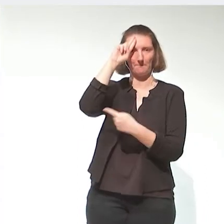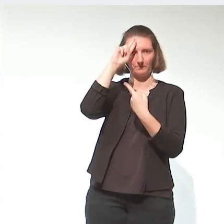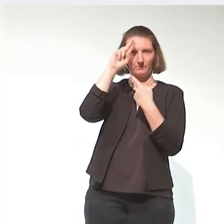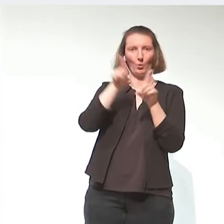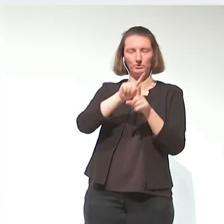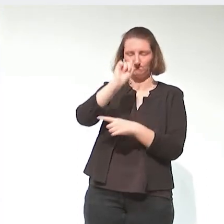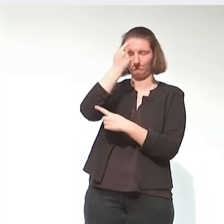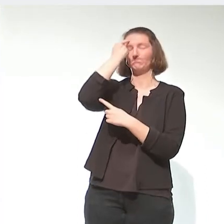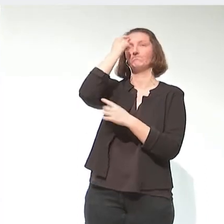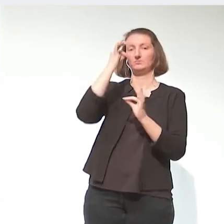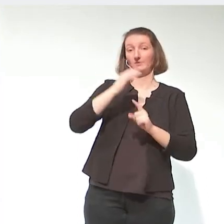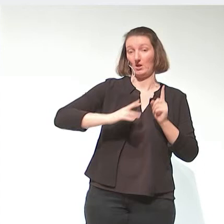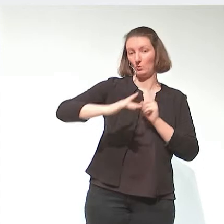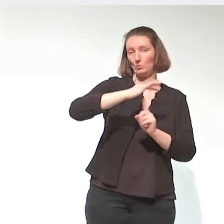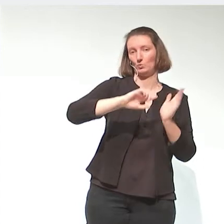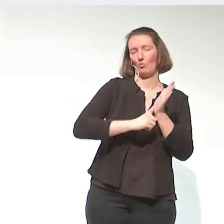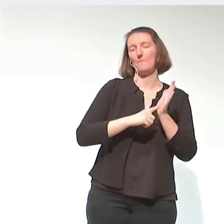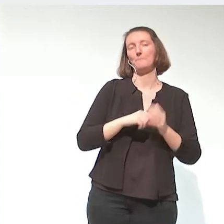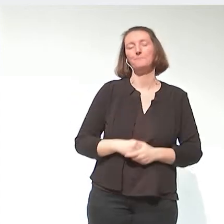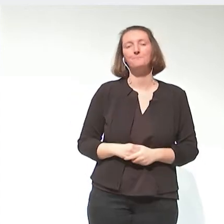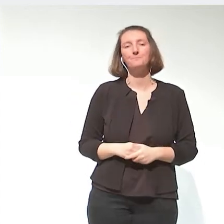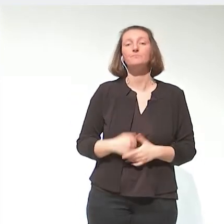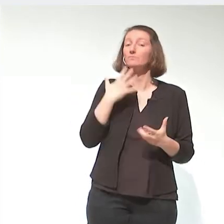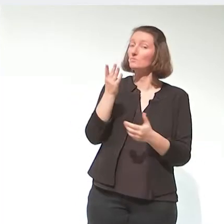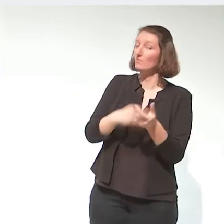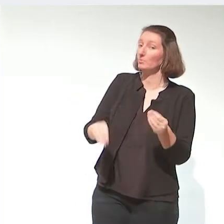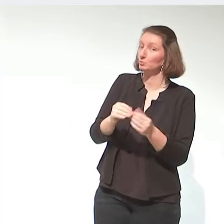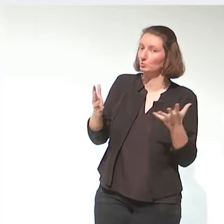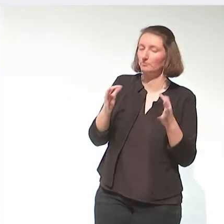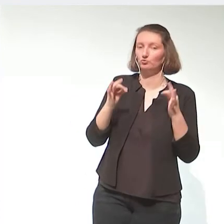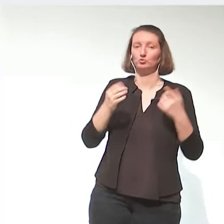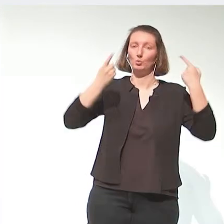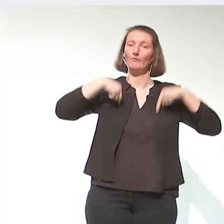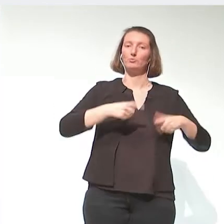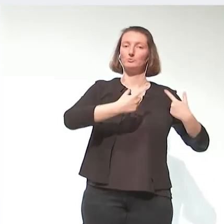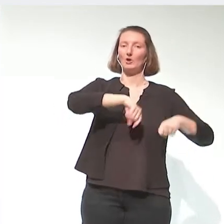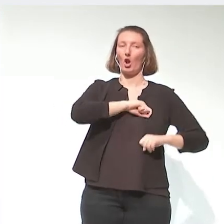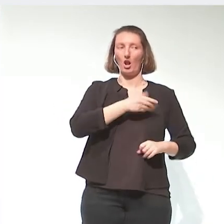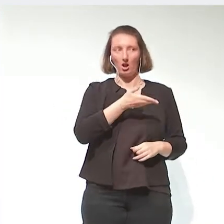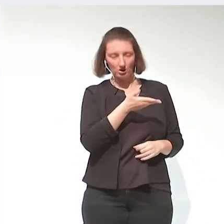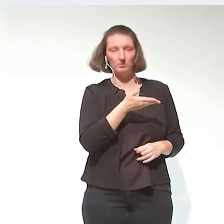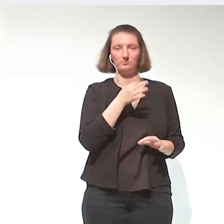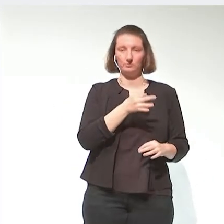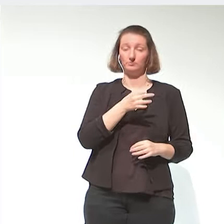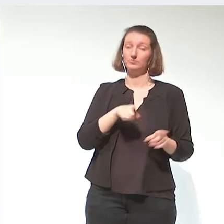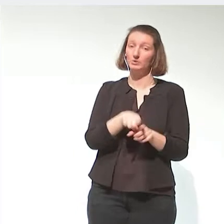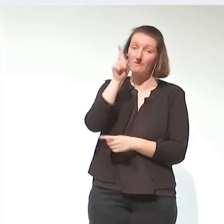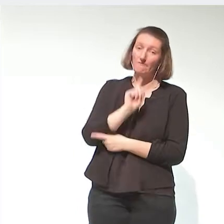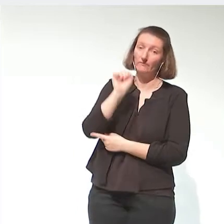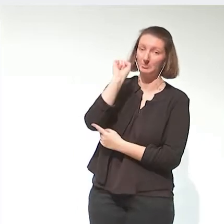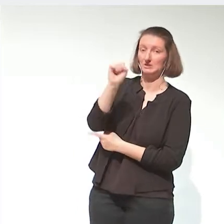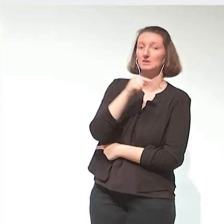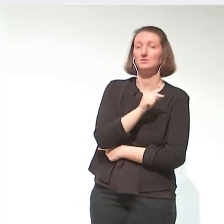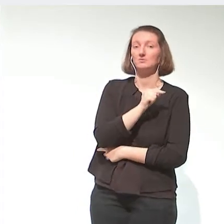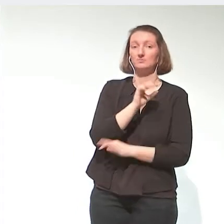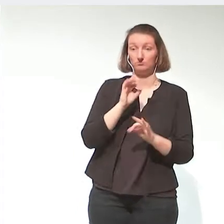European construction needs to take into consideration European social rights. Now, the Spanish government is a